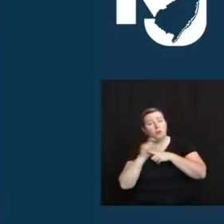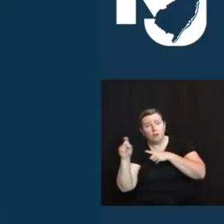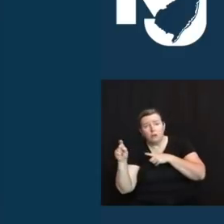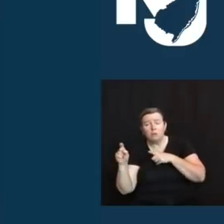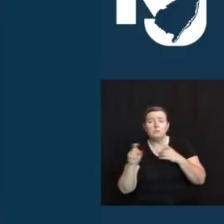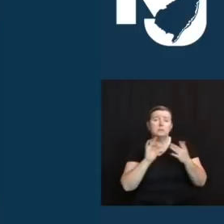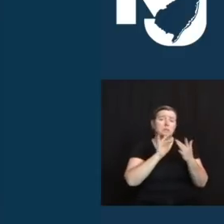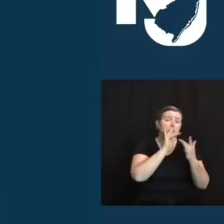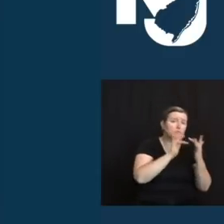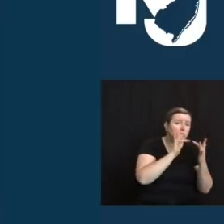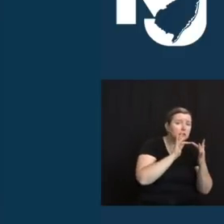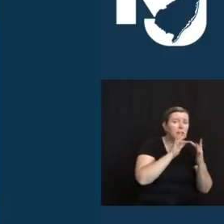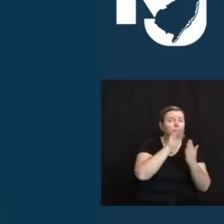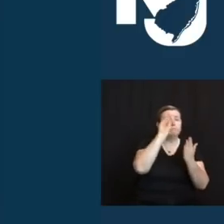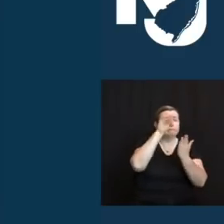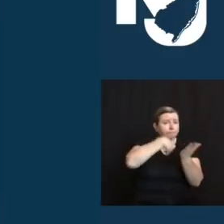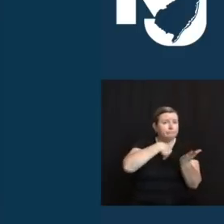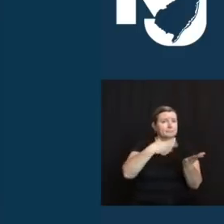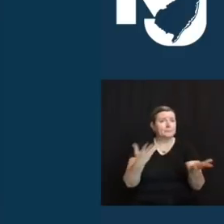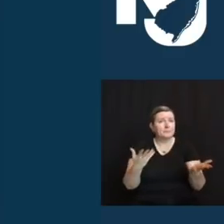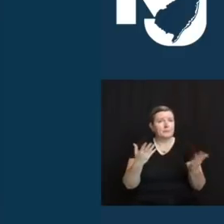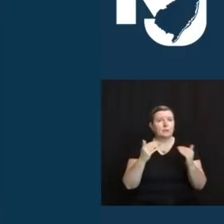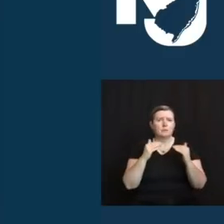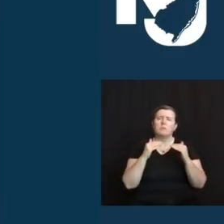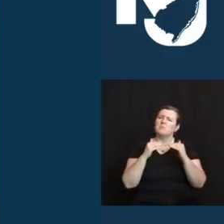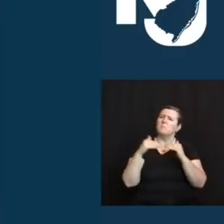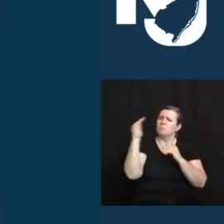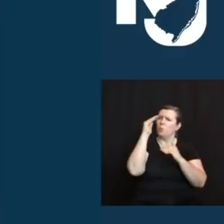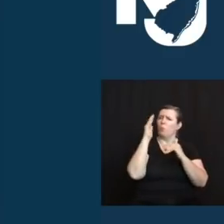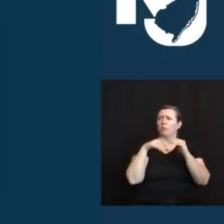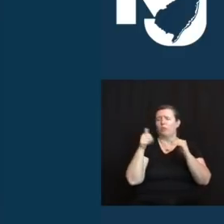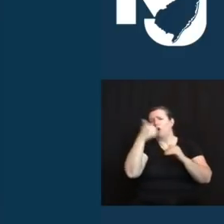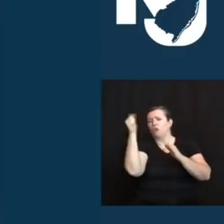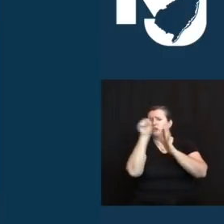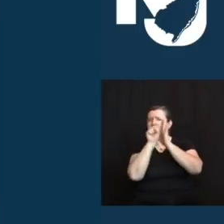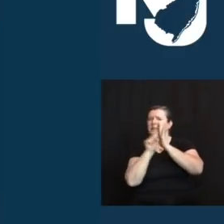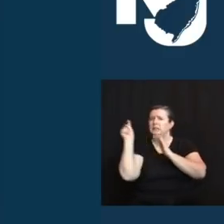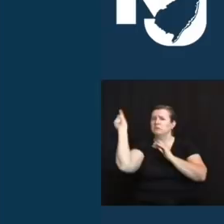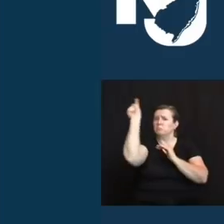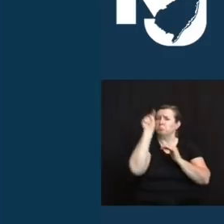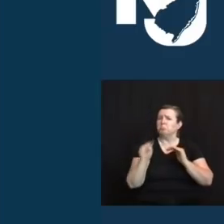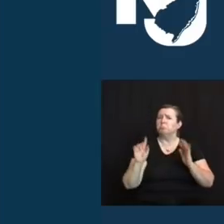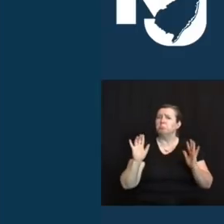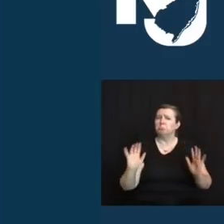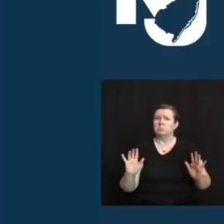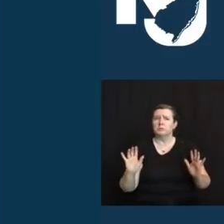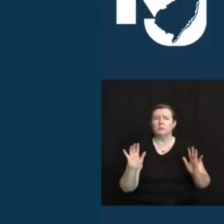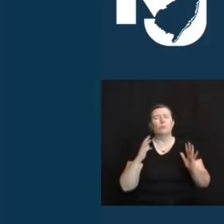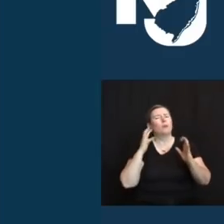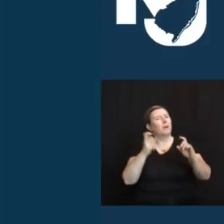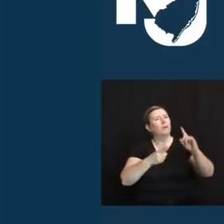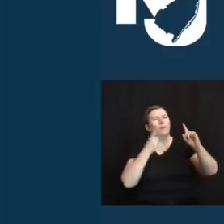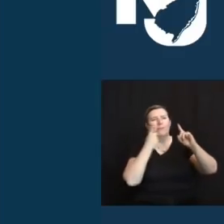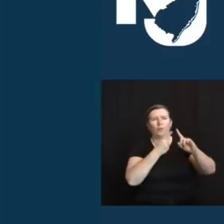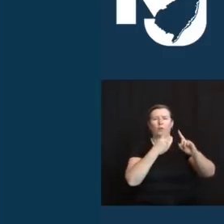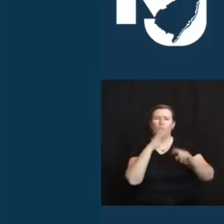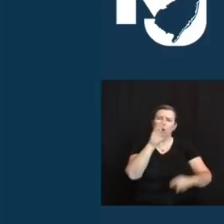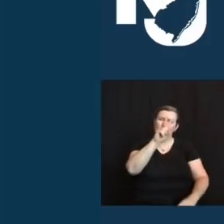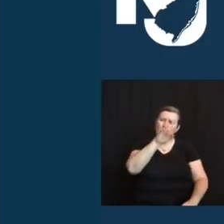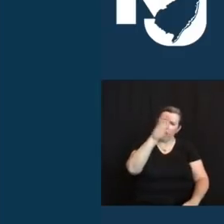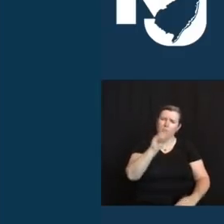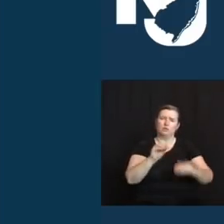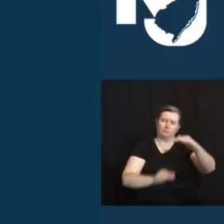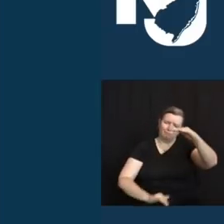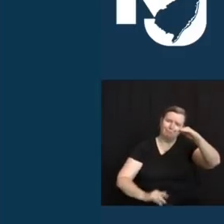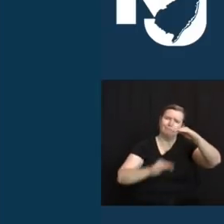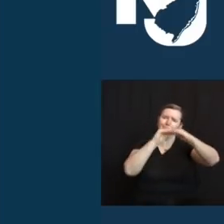national response rate, but we cannot let up until we have a 100% response rate. The census